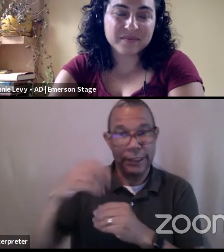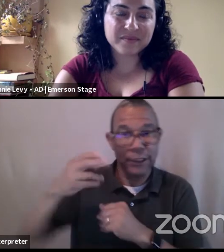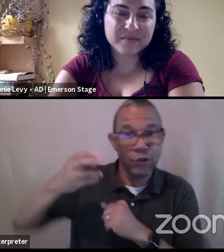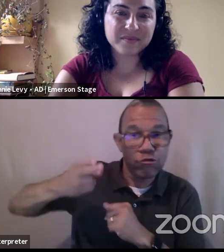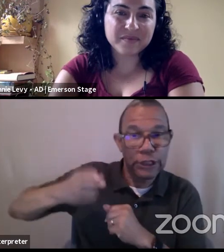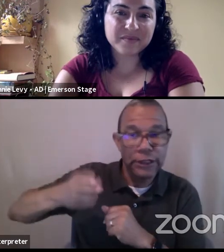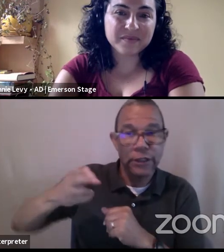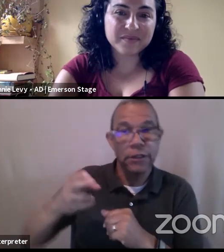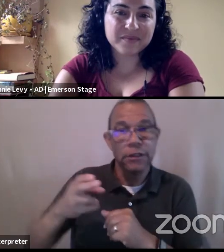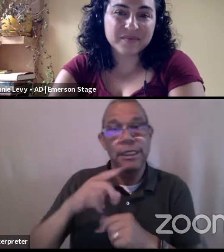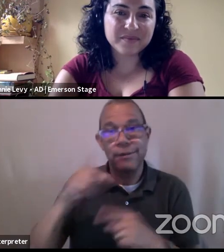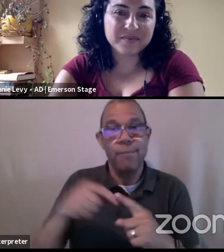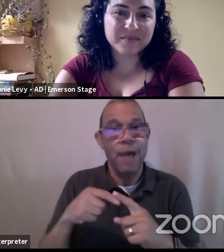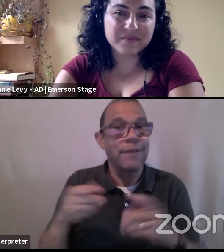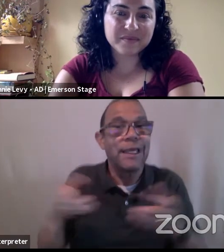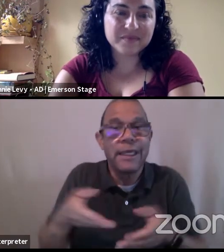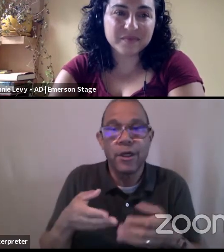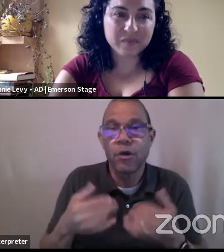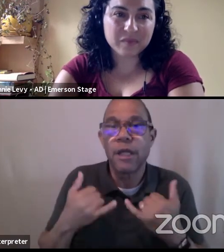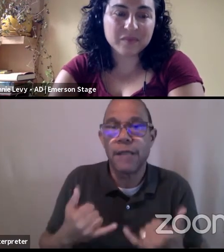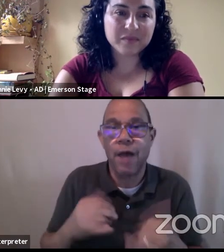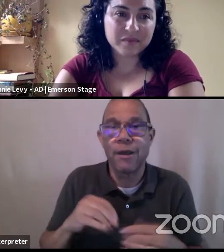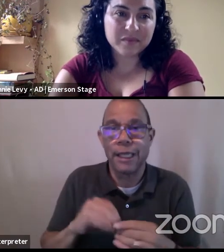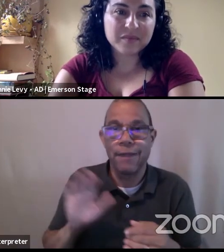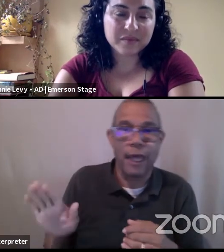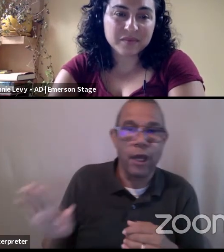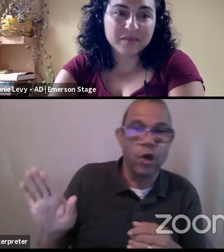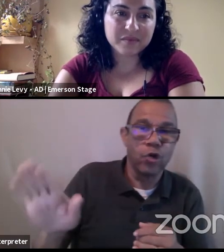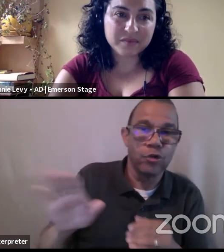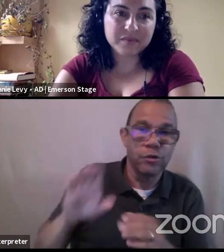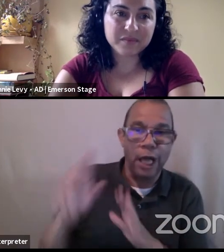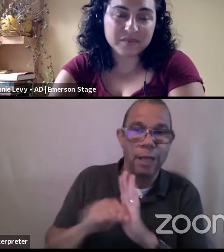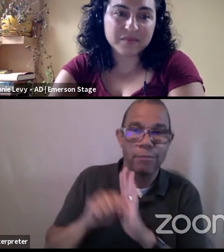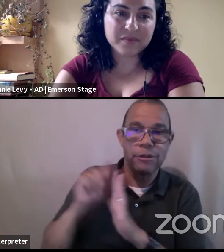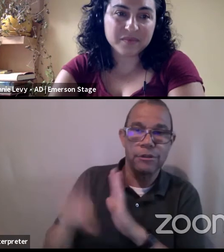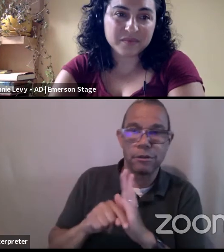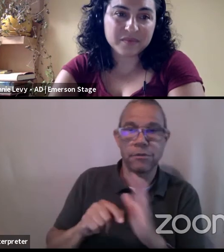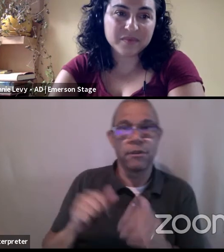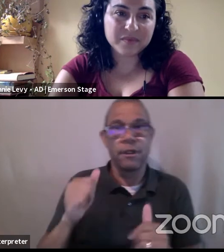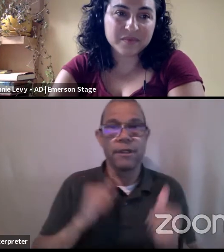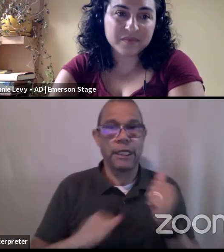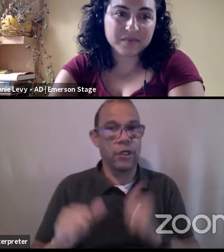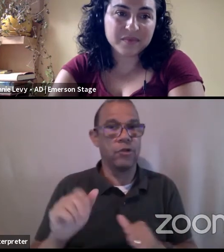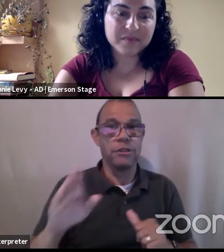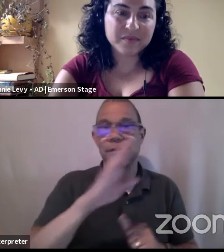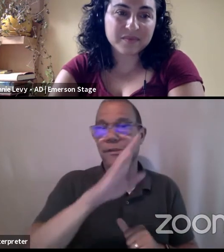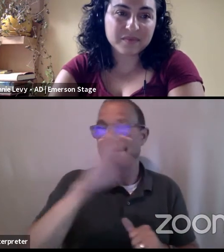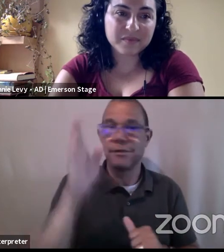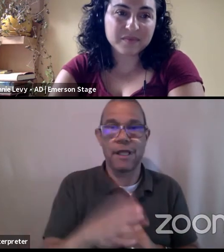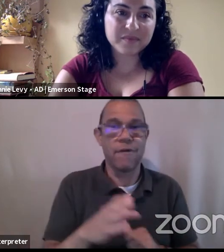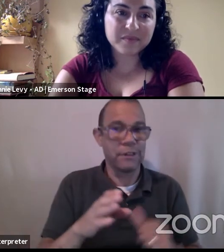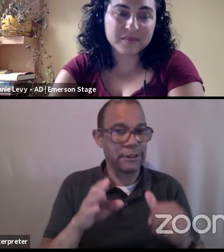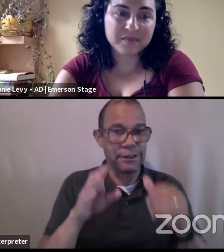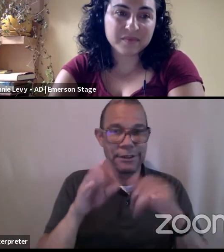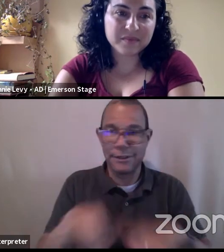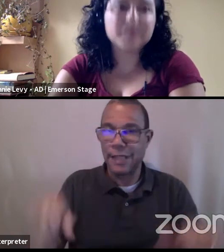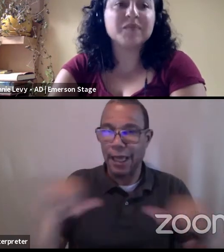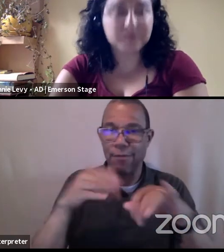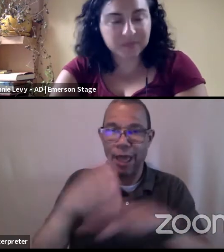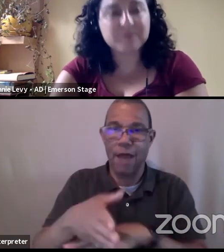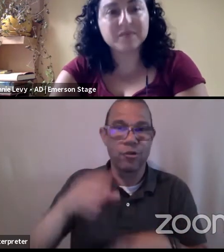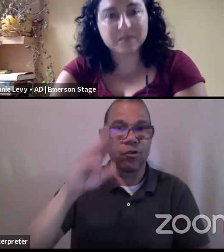the here and now in their times, uh, theater is never the same, uh, after World War II,